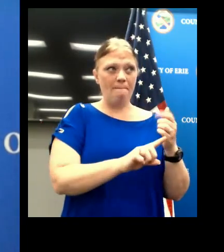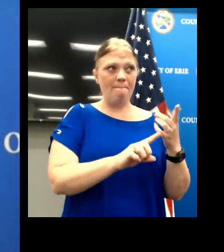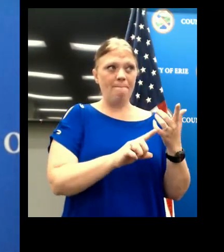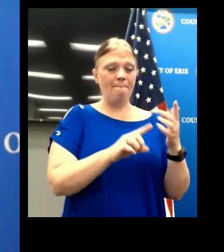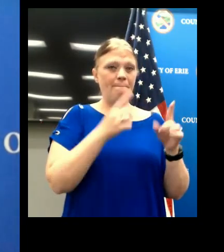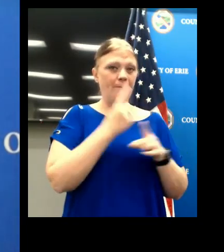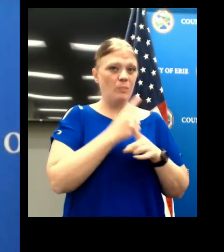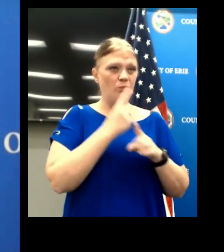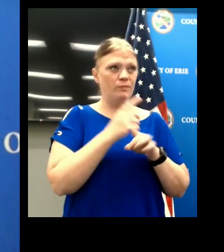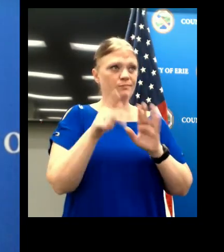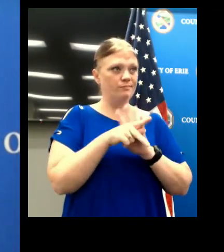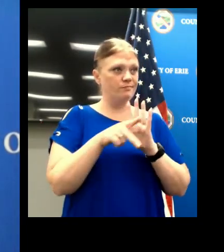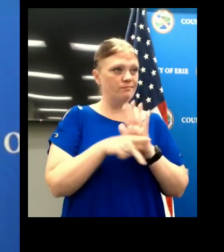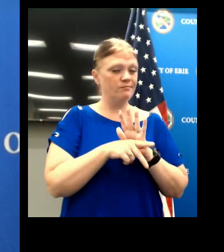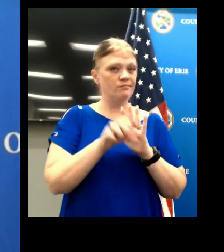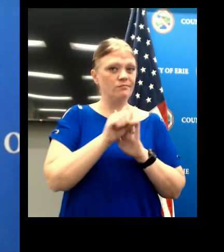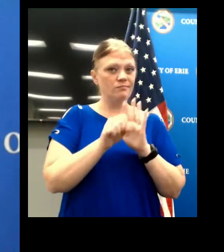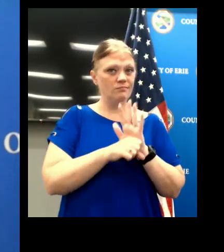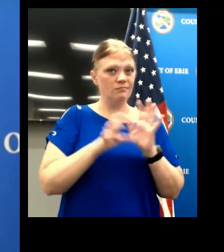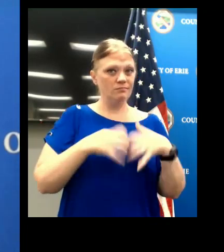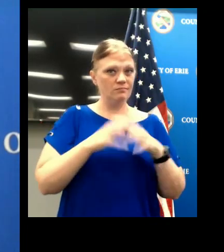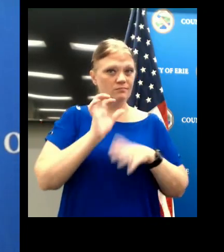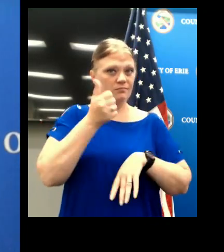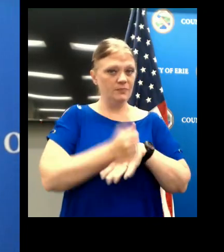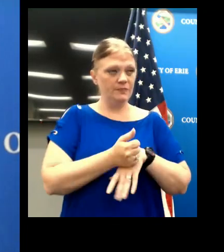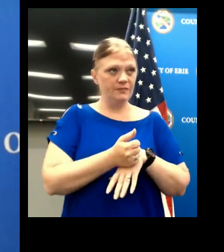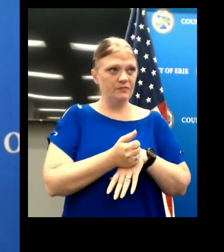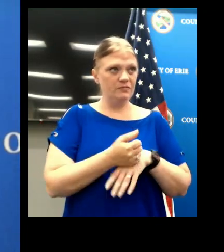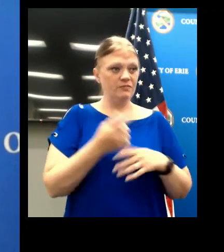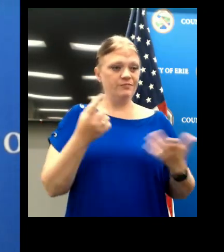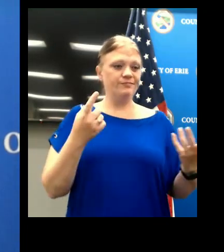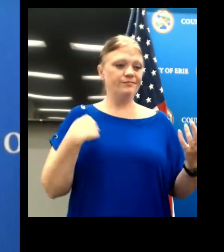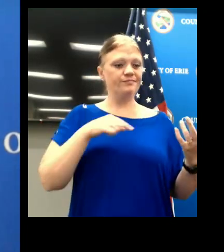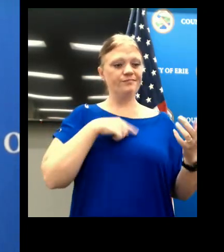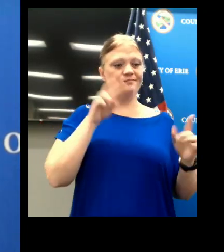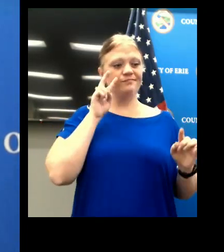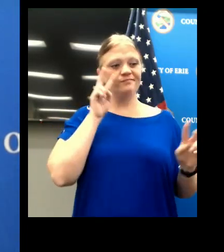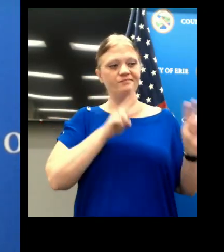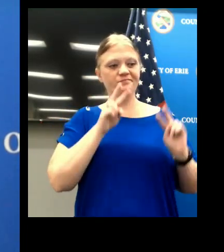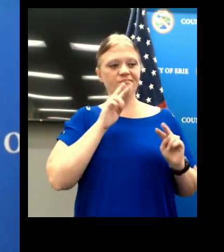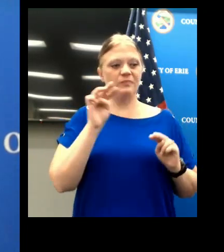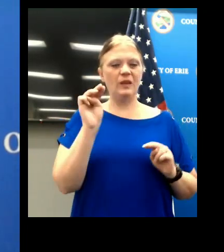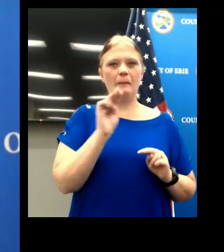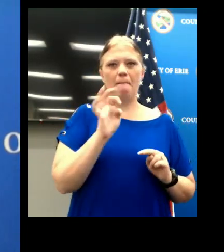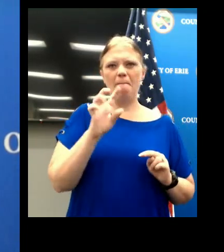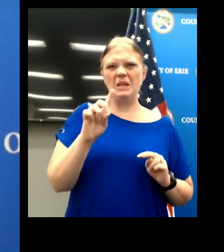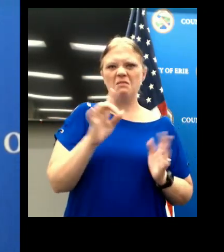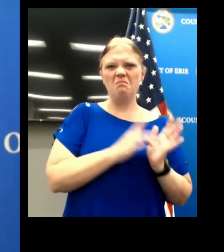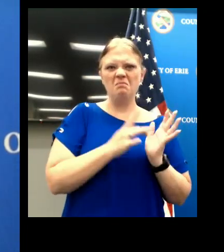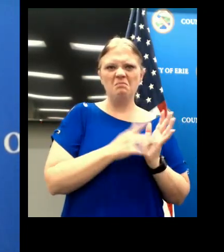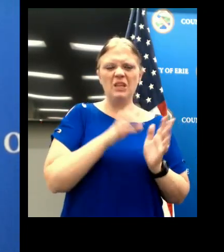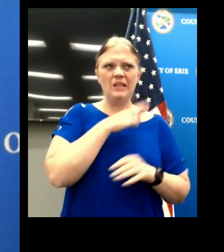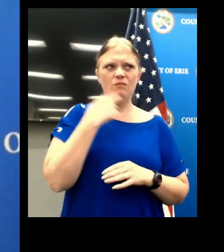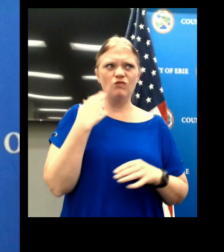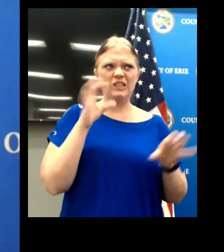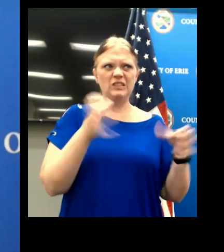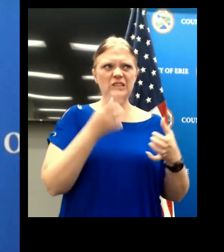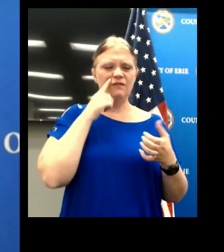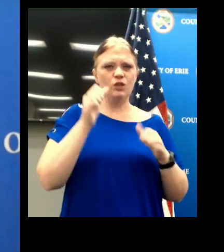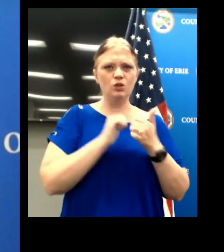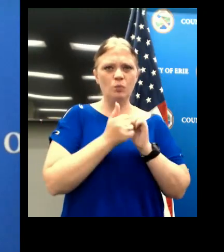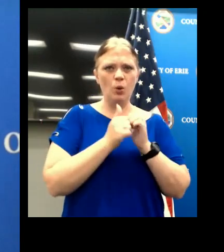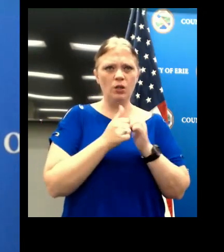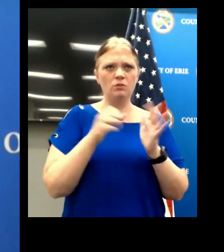proper protocols that the state has established. I mean, we look at this more like a medium risk category of a sport, and the